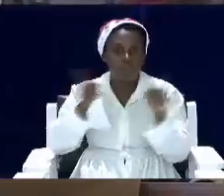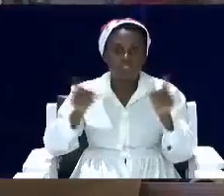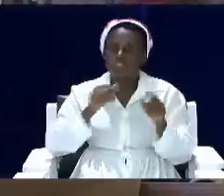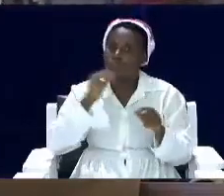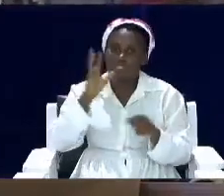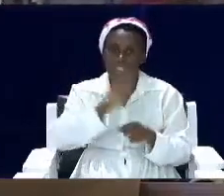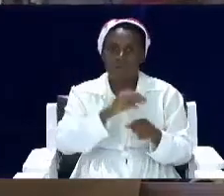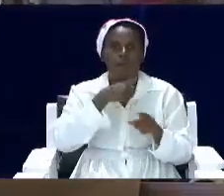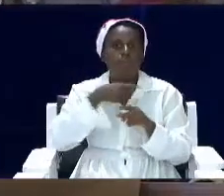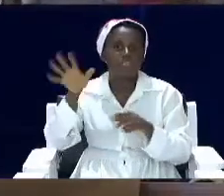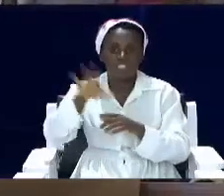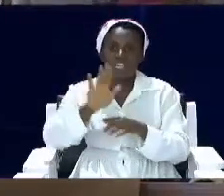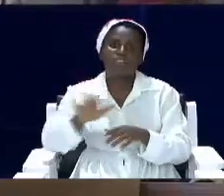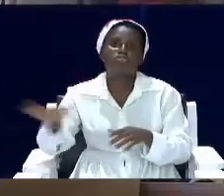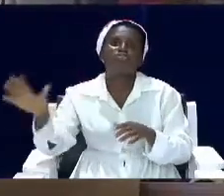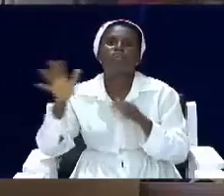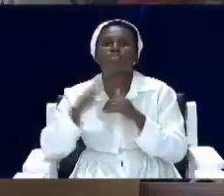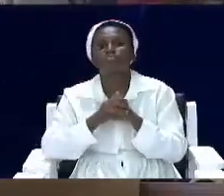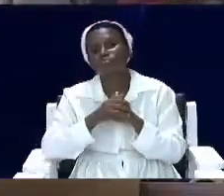Ask yourself.